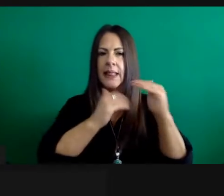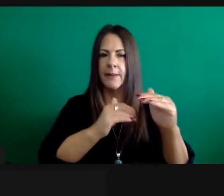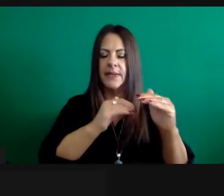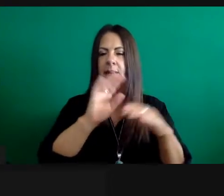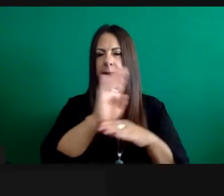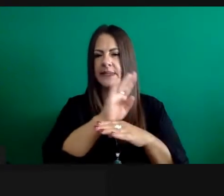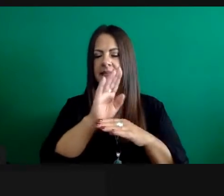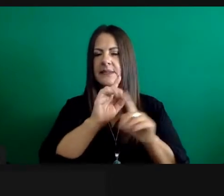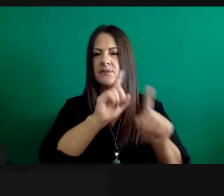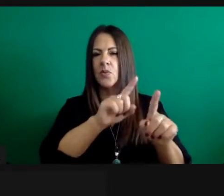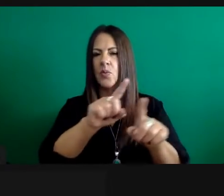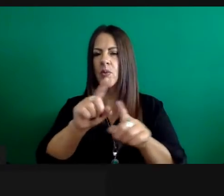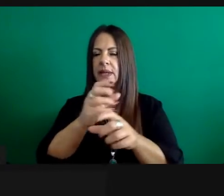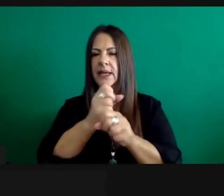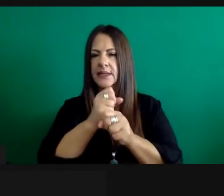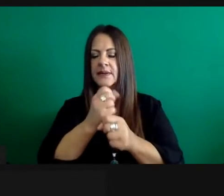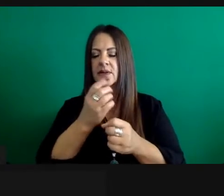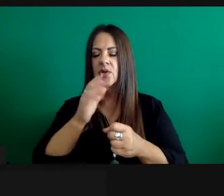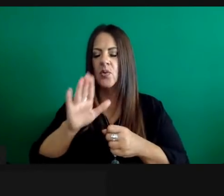Liz Cruz, ABC7.